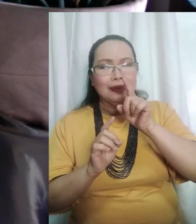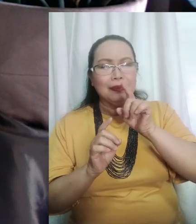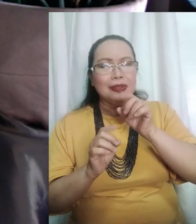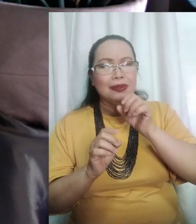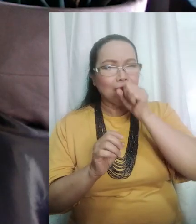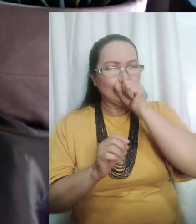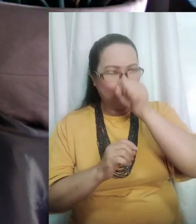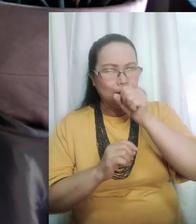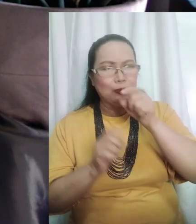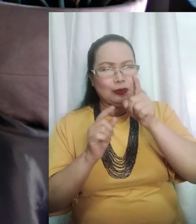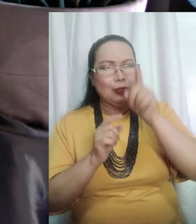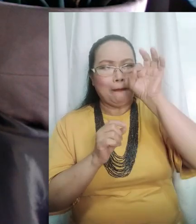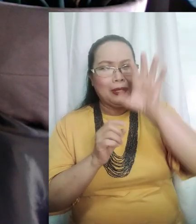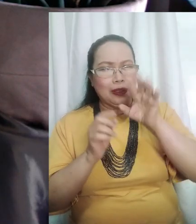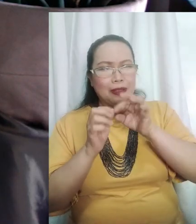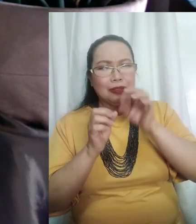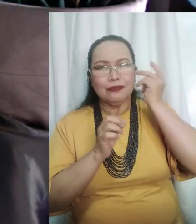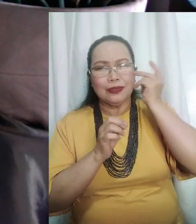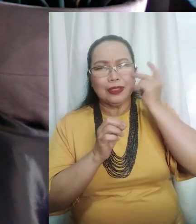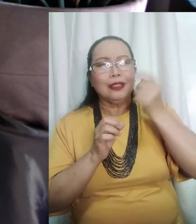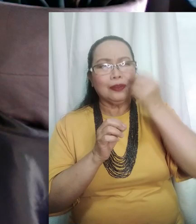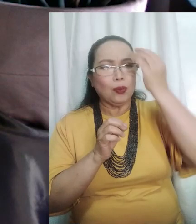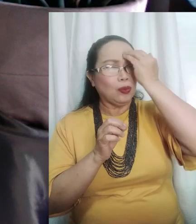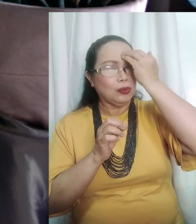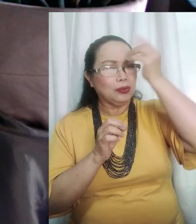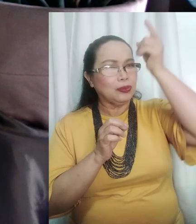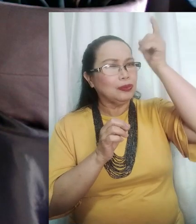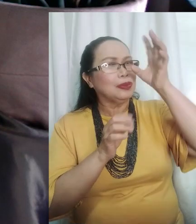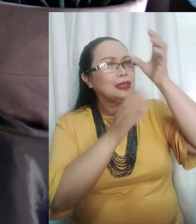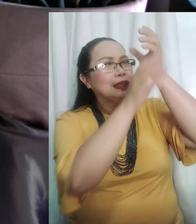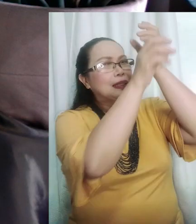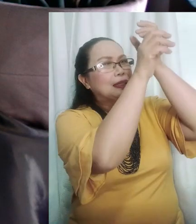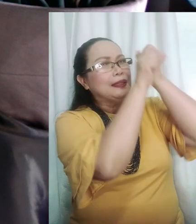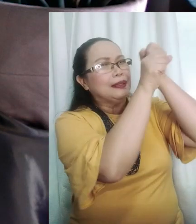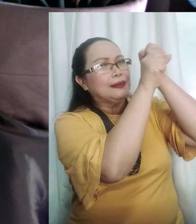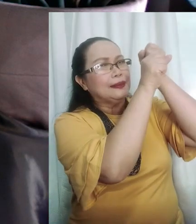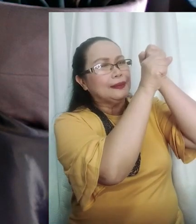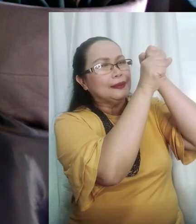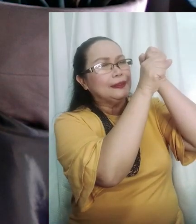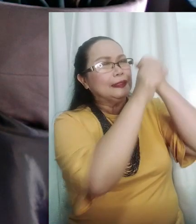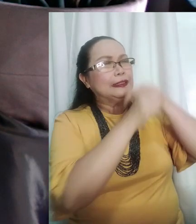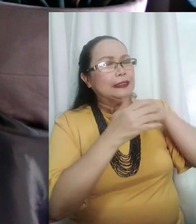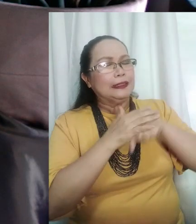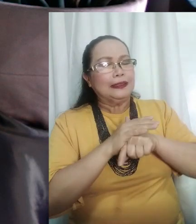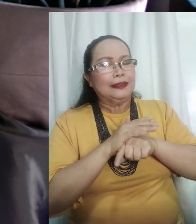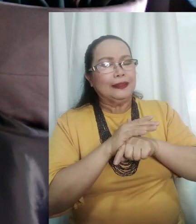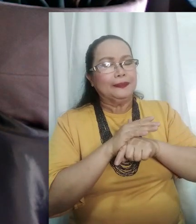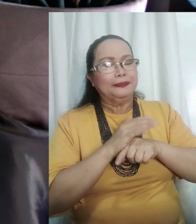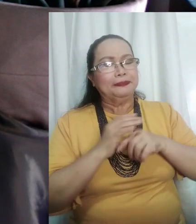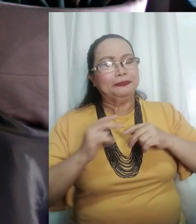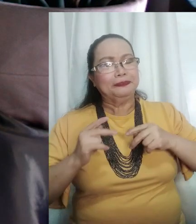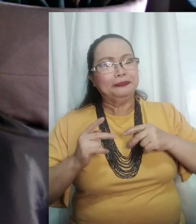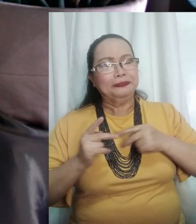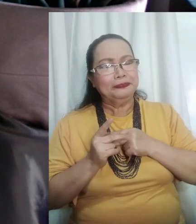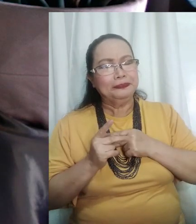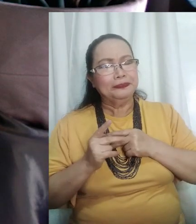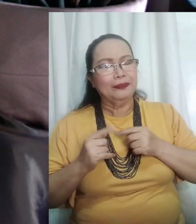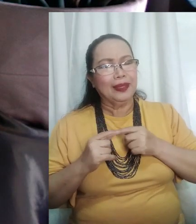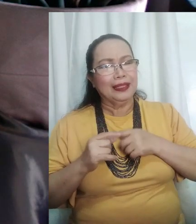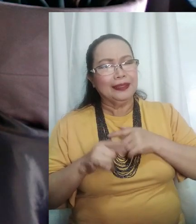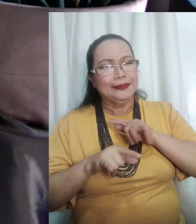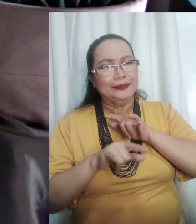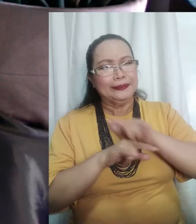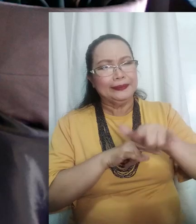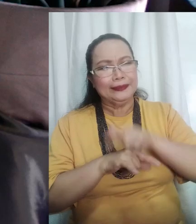sure he did that too. You know, that he felt the deep pain of betrayal and loss of